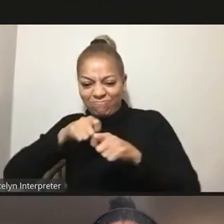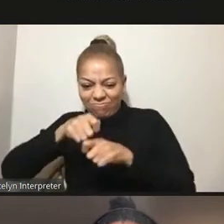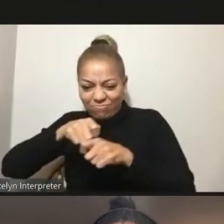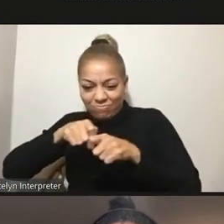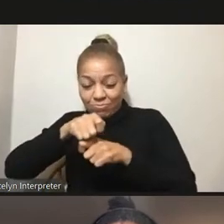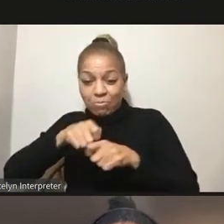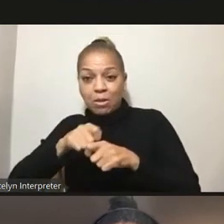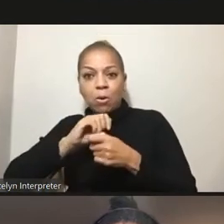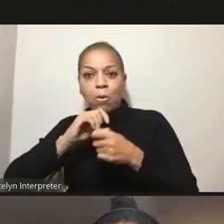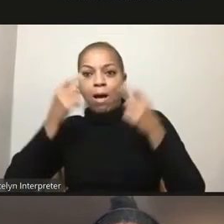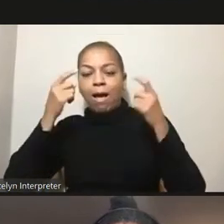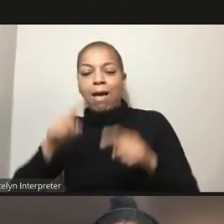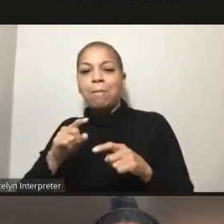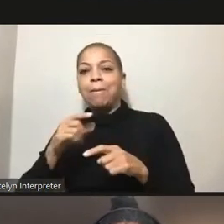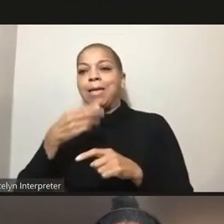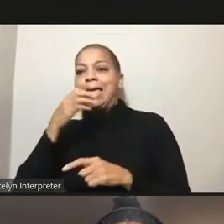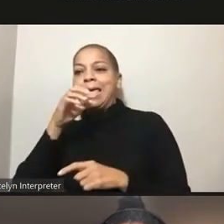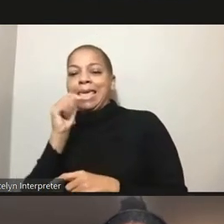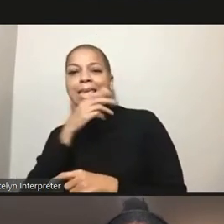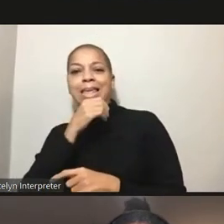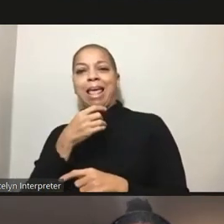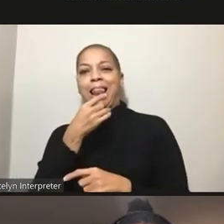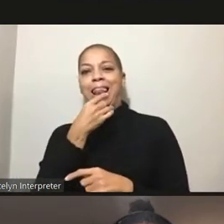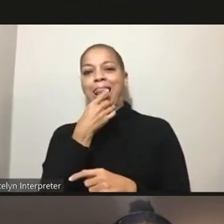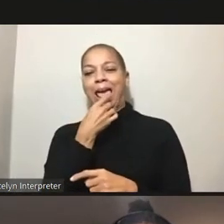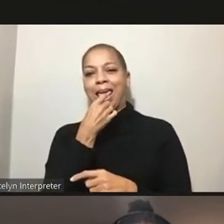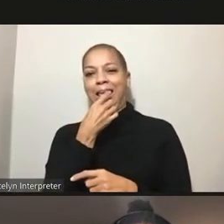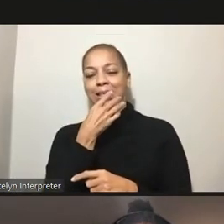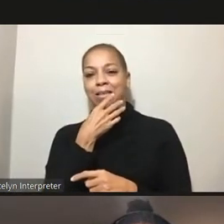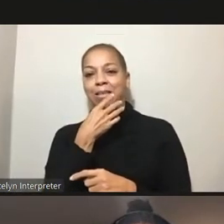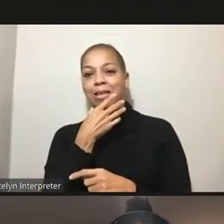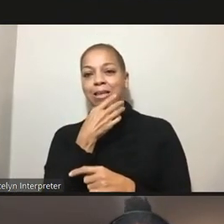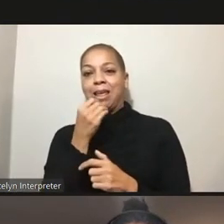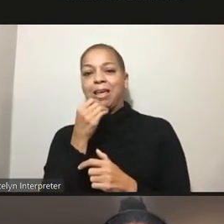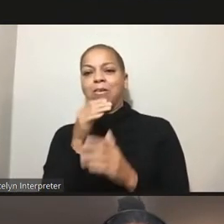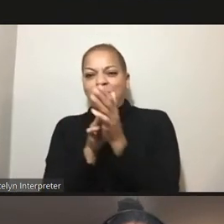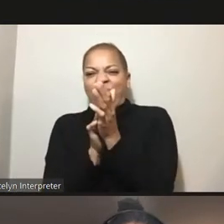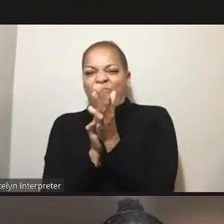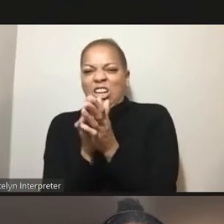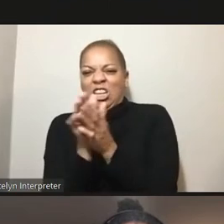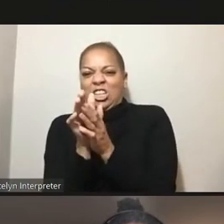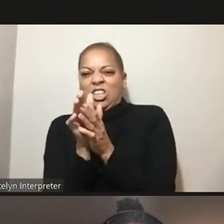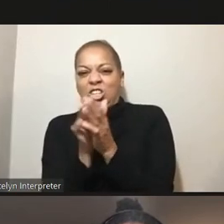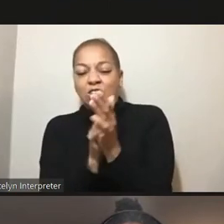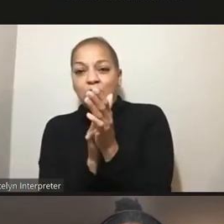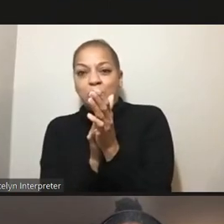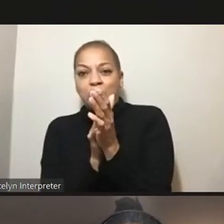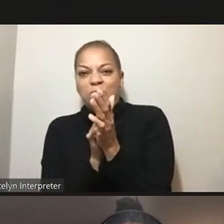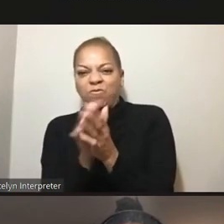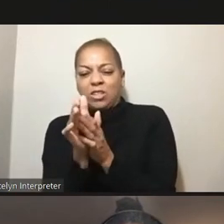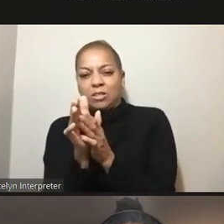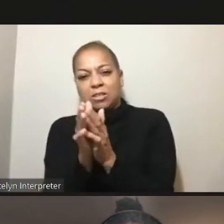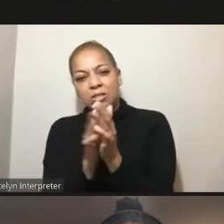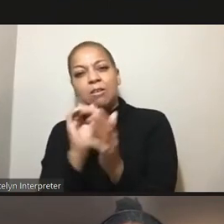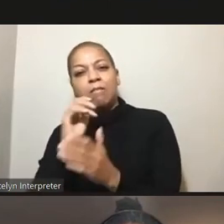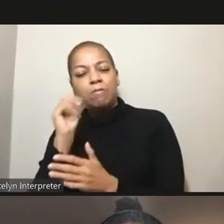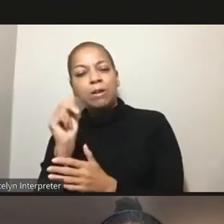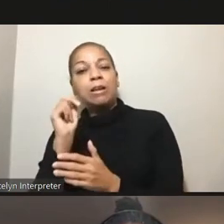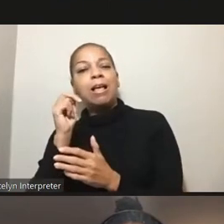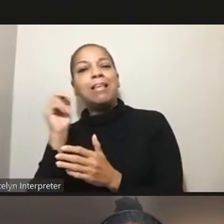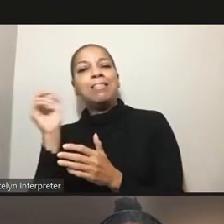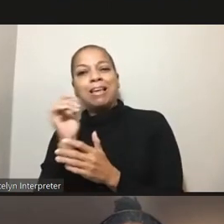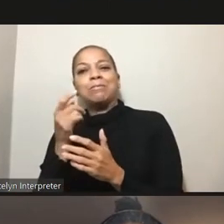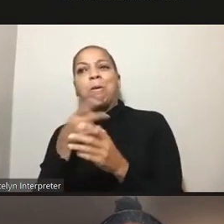these spaces of friction, that's where some of your most productive shit comes. That's where we make the new ways of existing in the